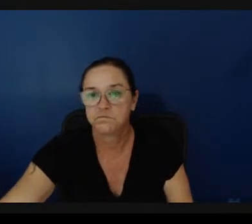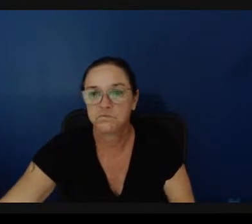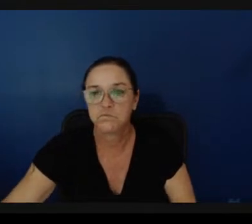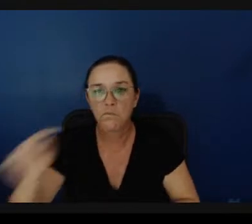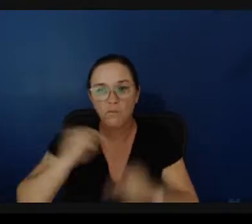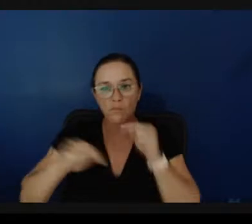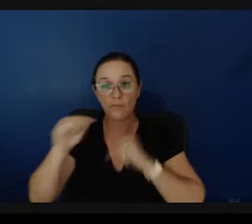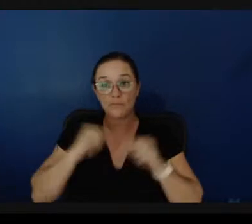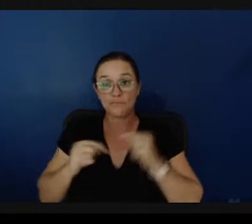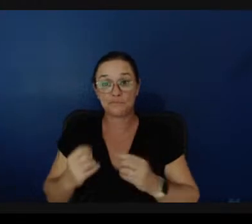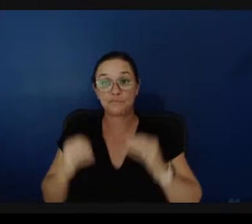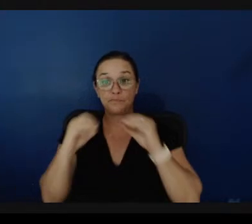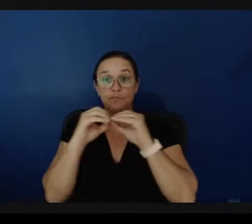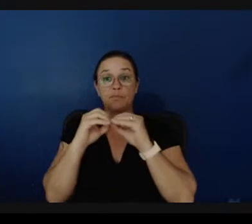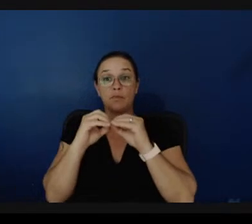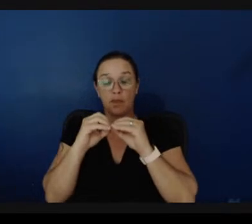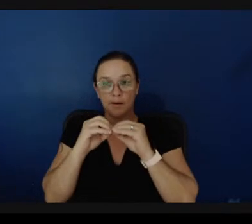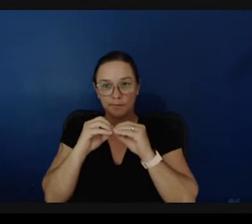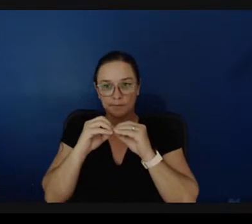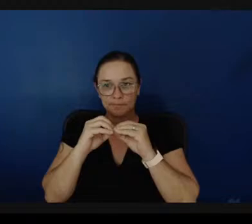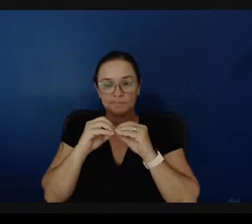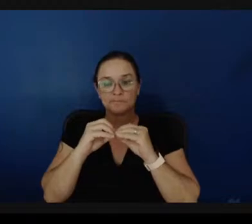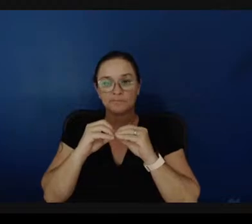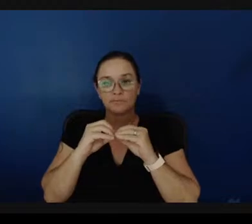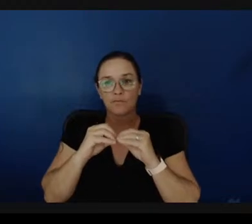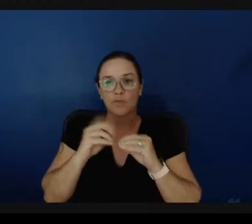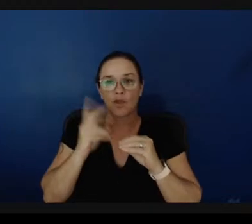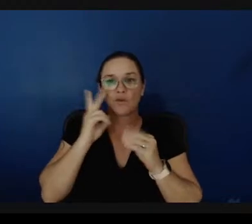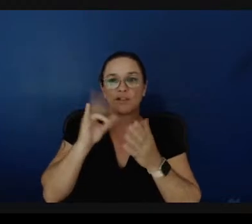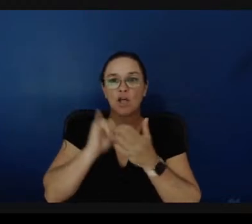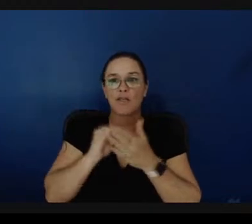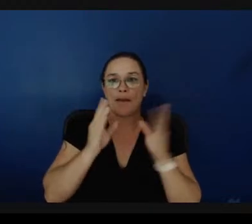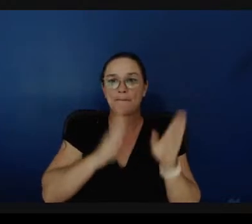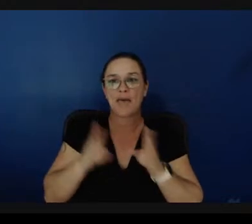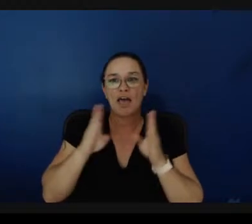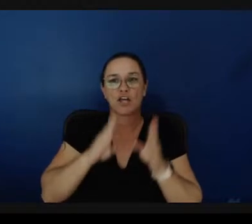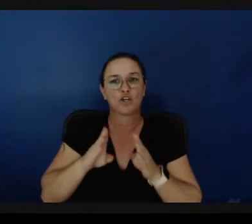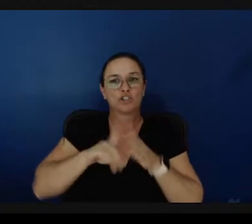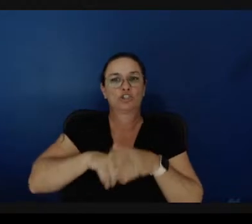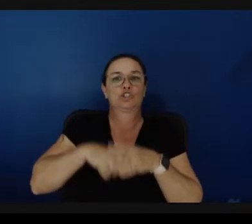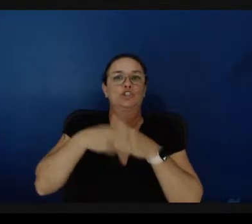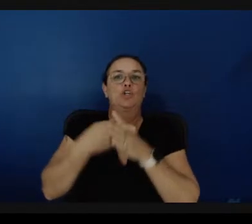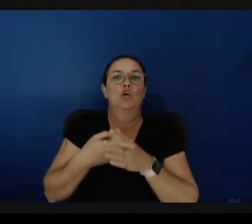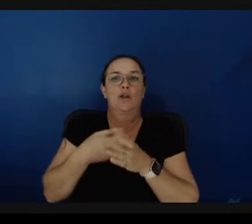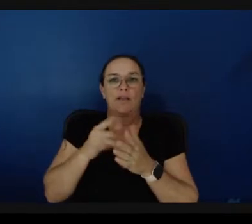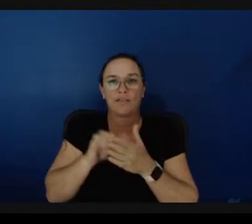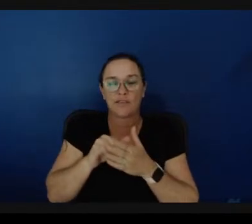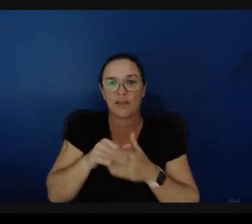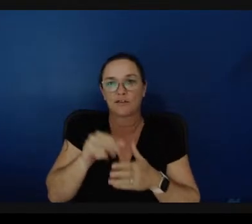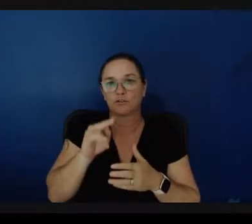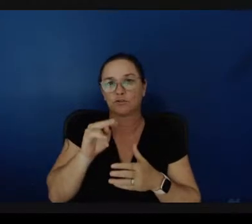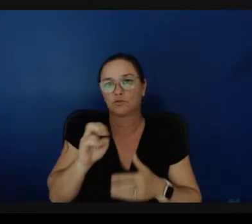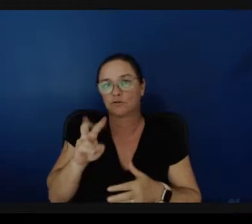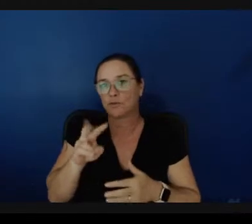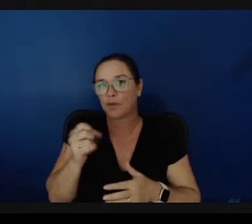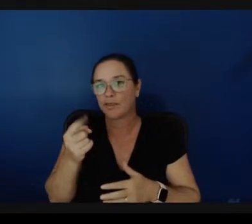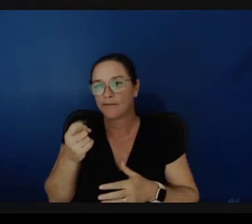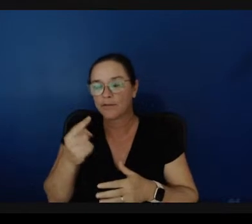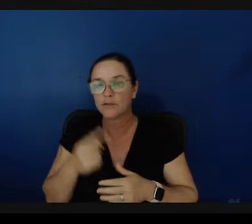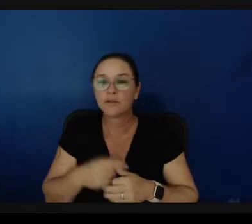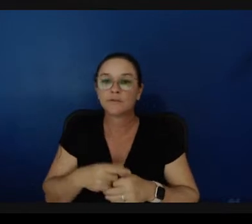and this is when we saw that pattern first taking shape. So here we are back in November, and we'll go back one more before